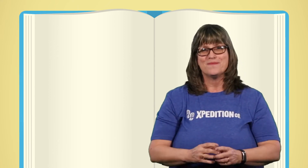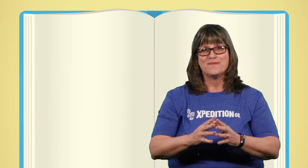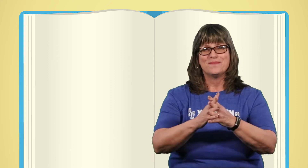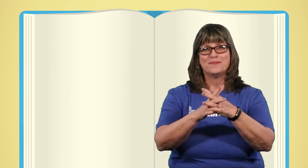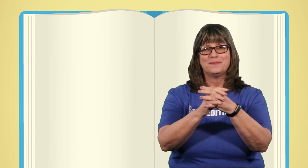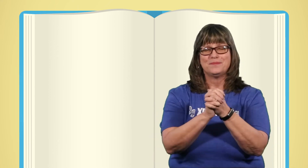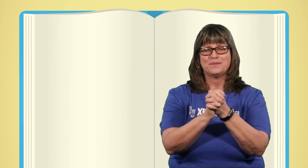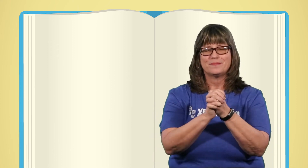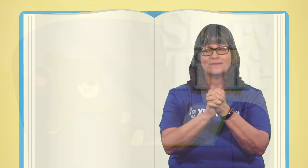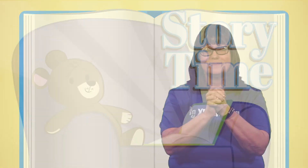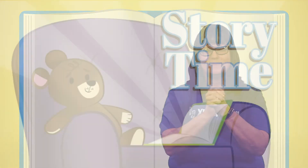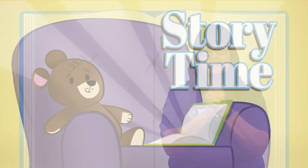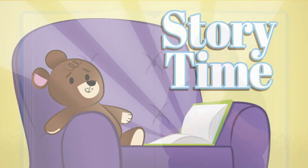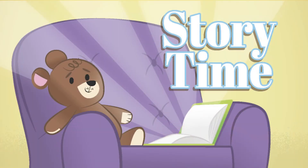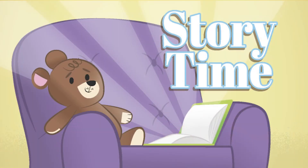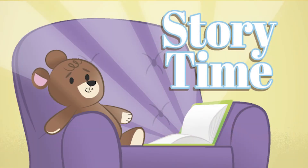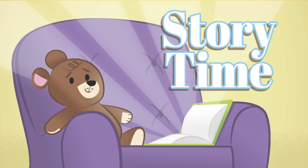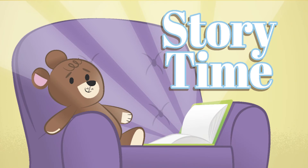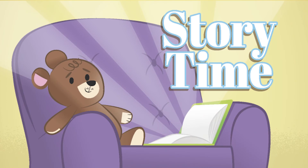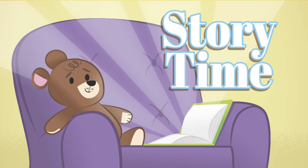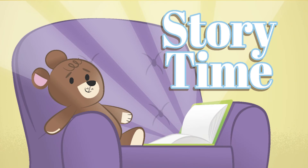together.